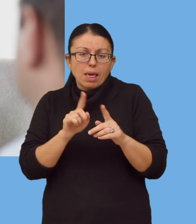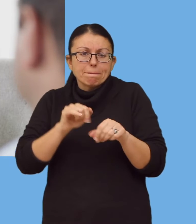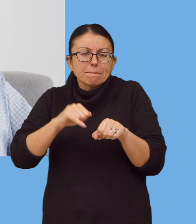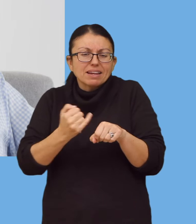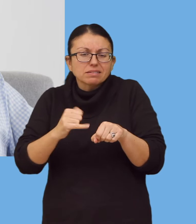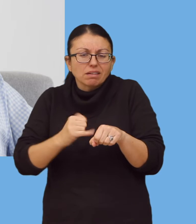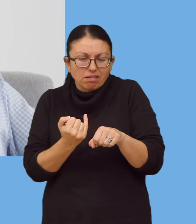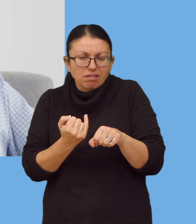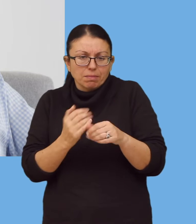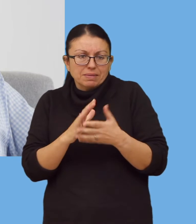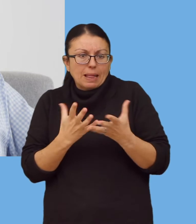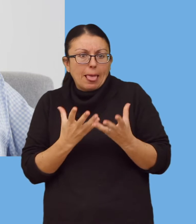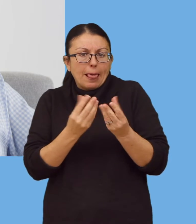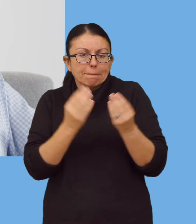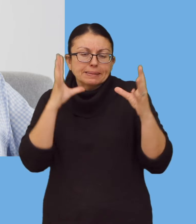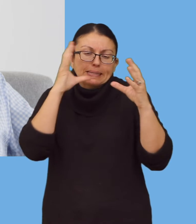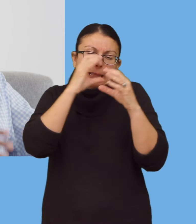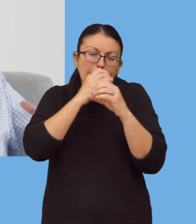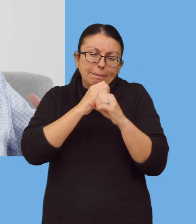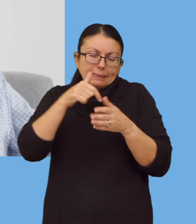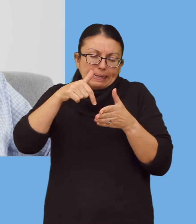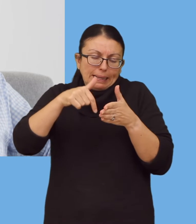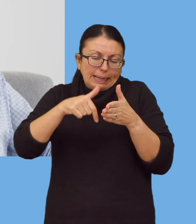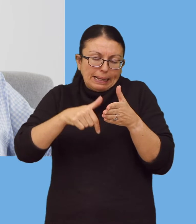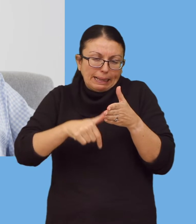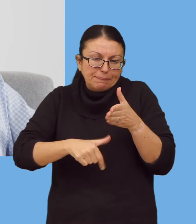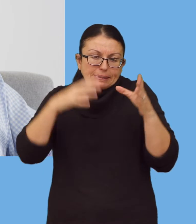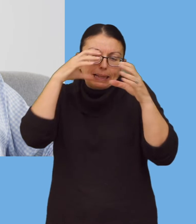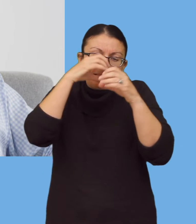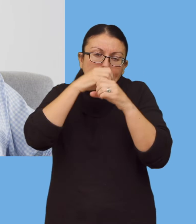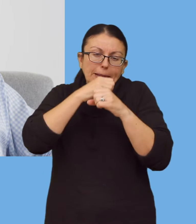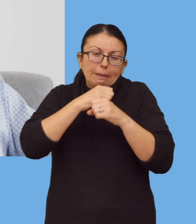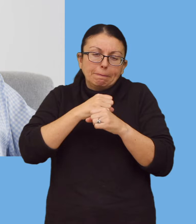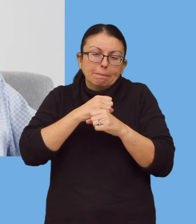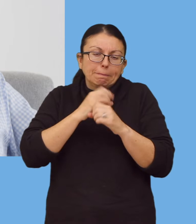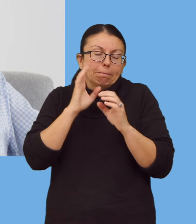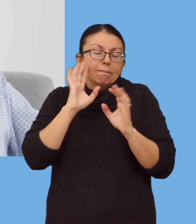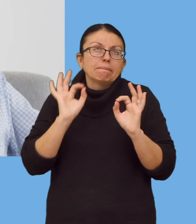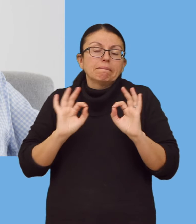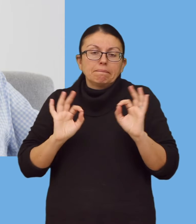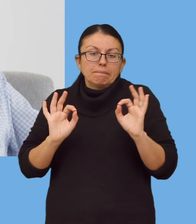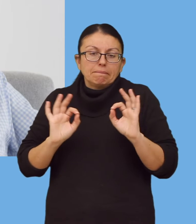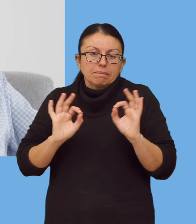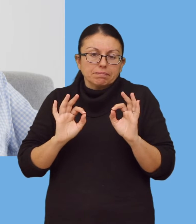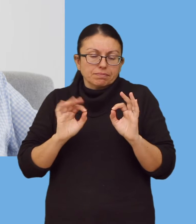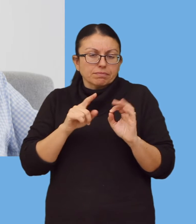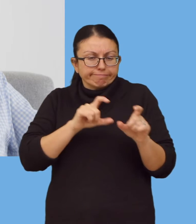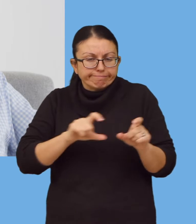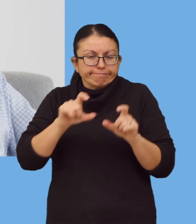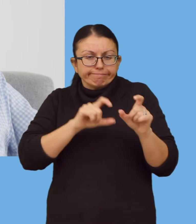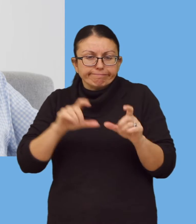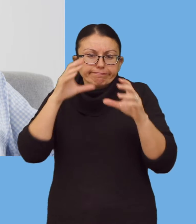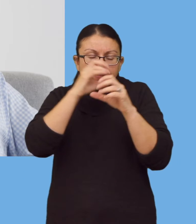medicine that essentially gets you off to sleep and puts you into a very deep sleep, makes you unconscious and keeps you